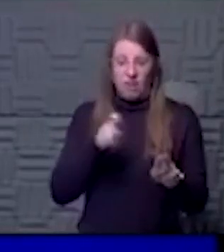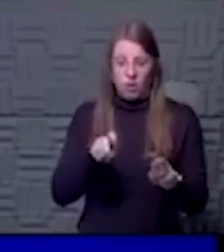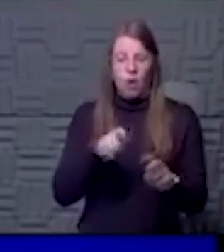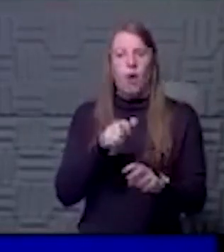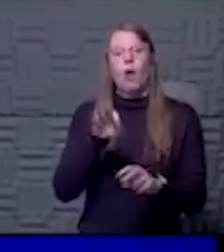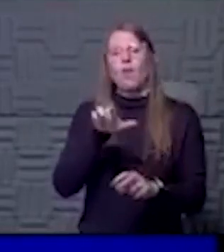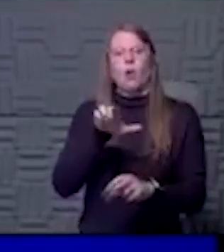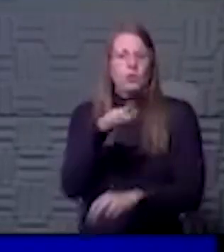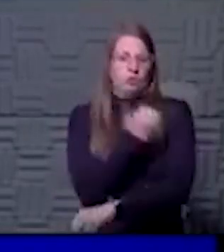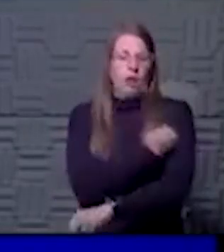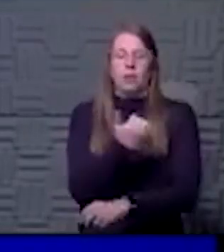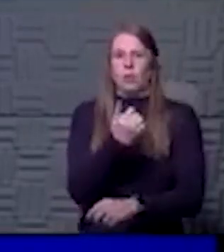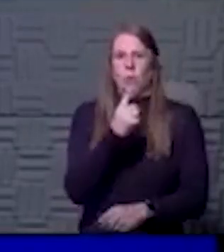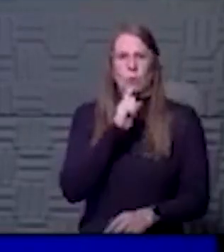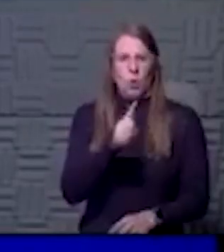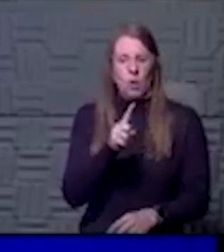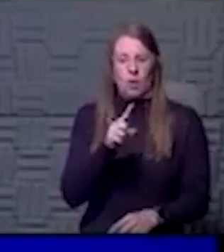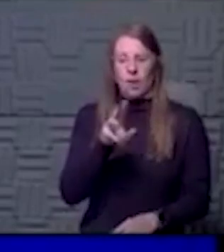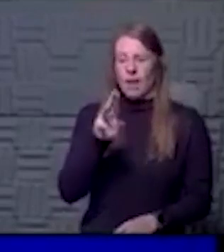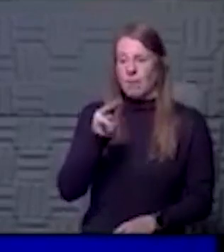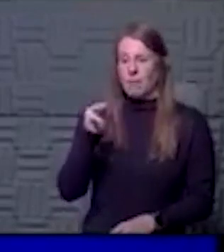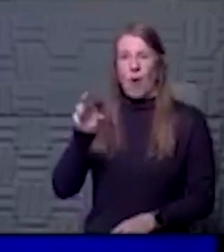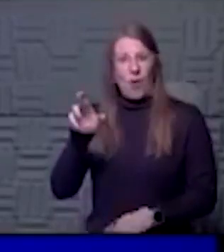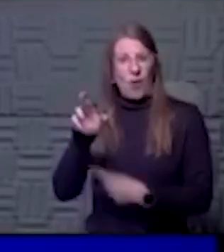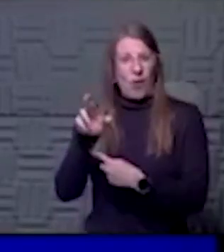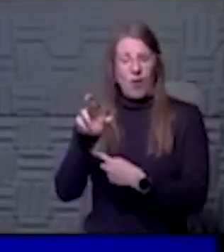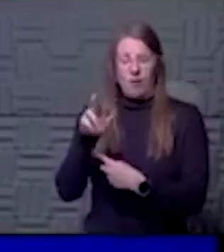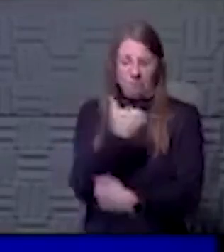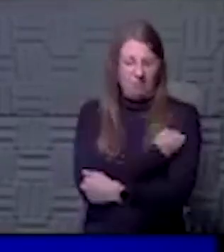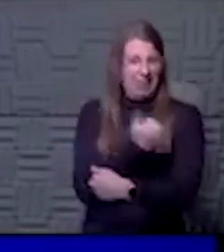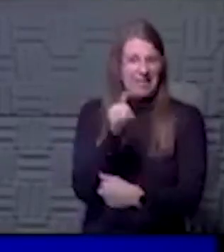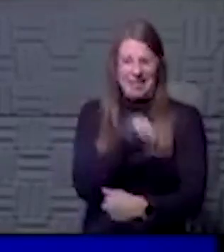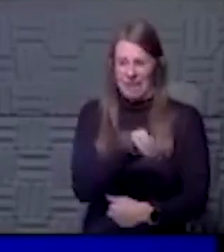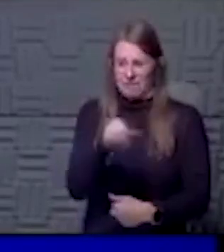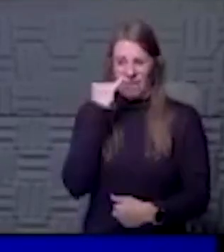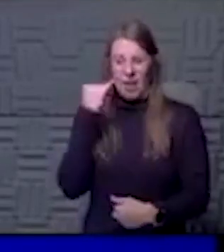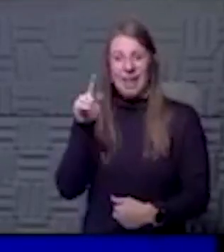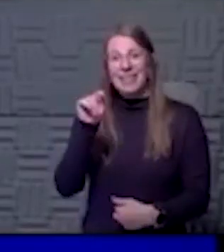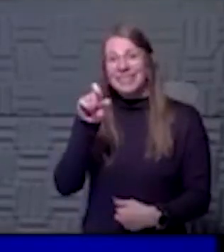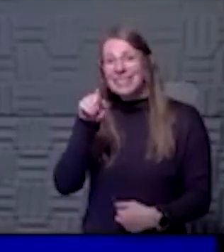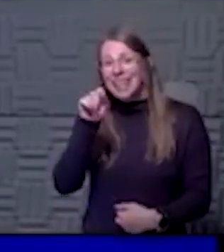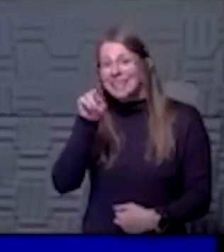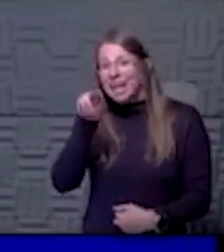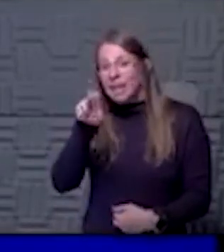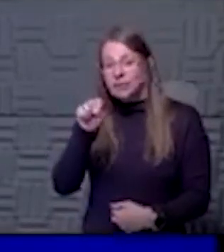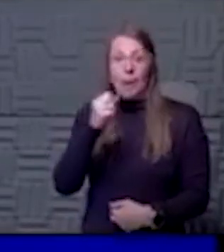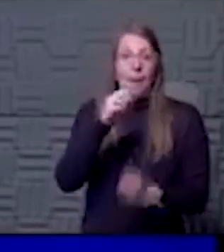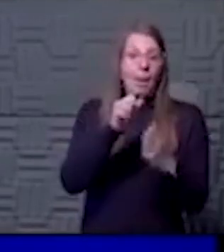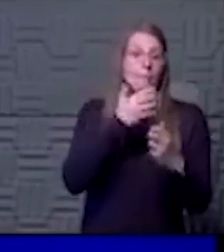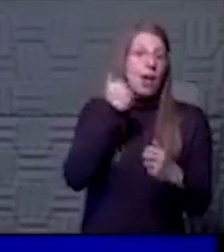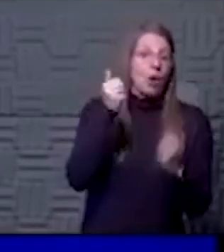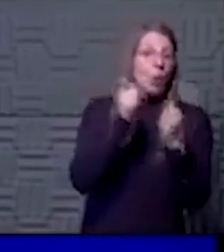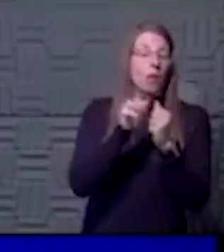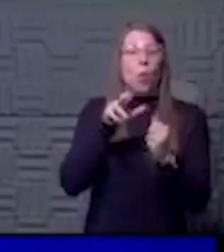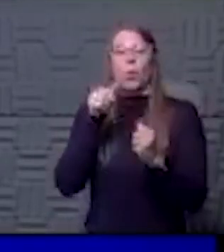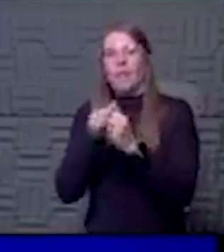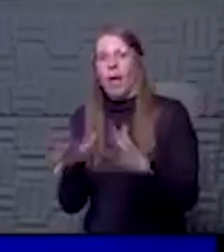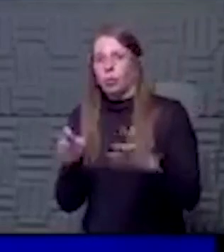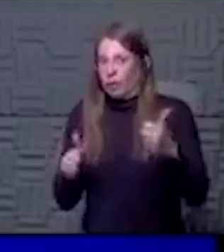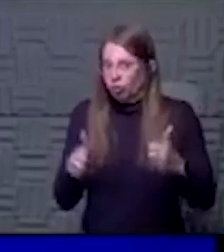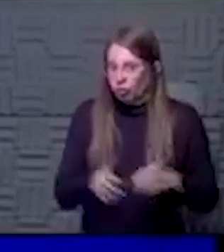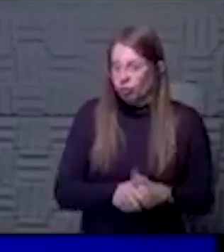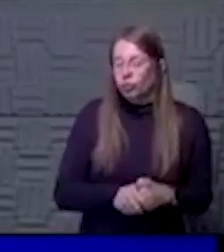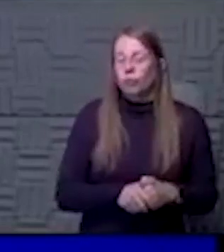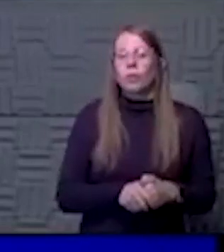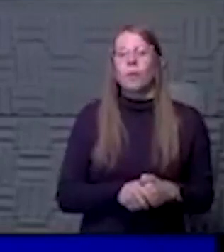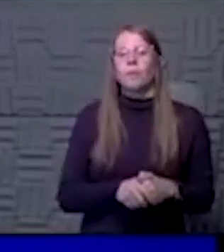take every year. It's true of the measles, mumps, and rubella. Yeah. It's true of, tetanus. Are you better with it or are you better without it? And I think in this case,